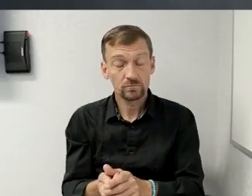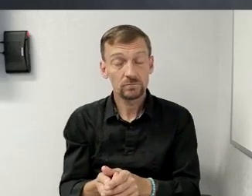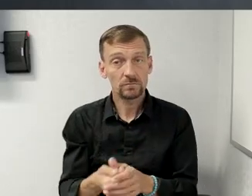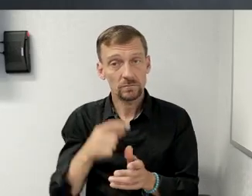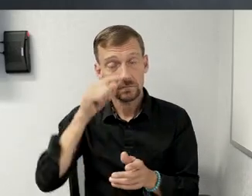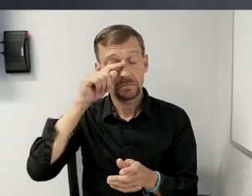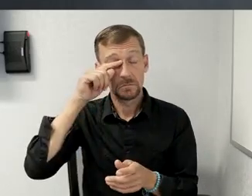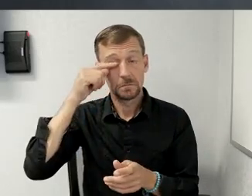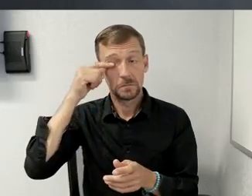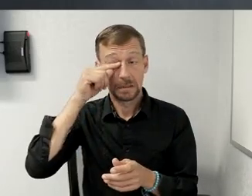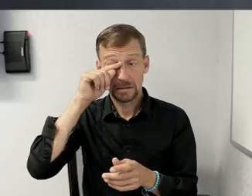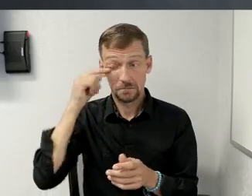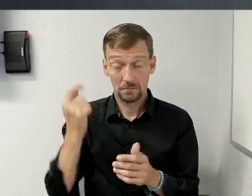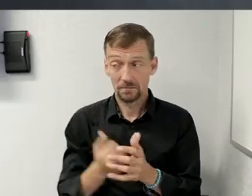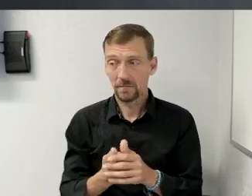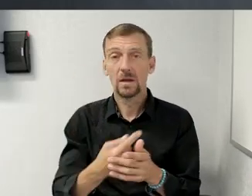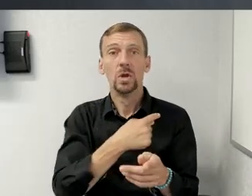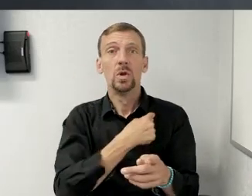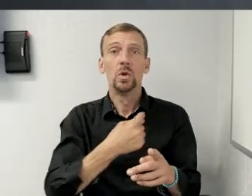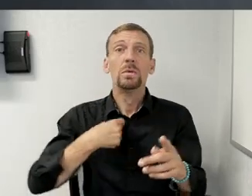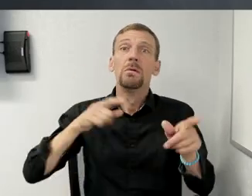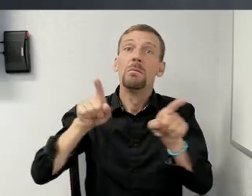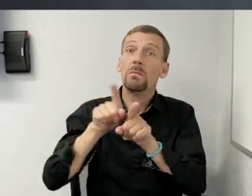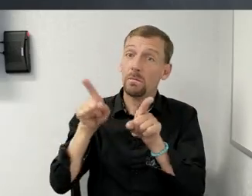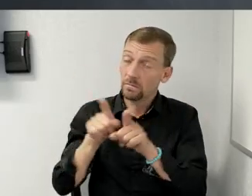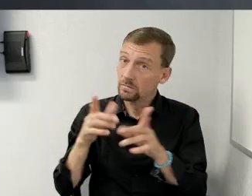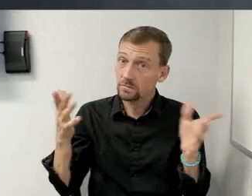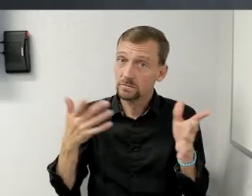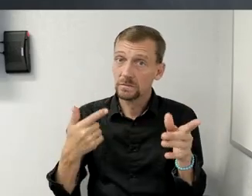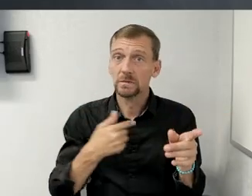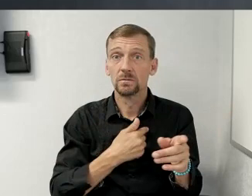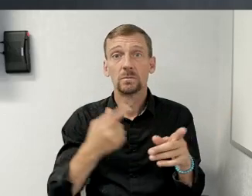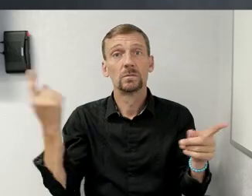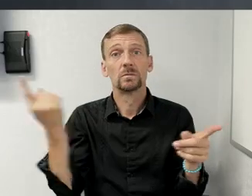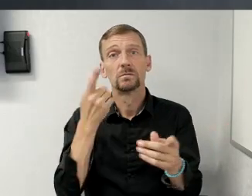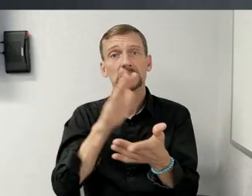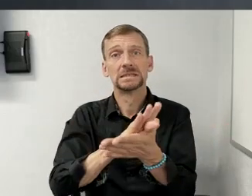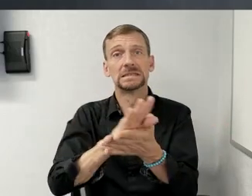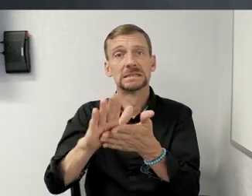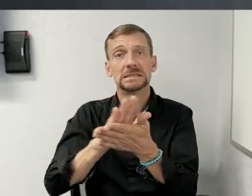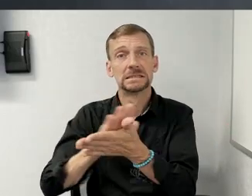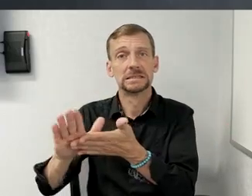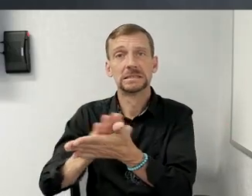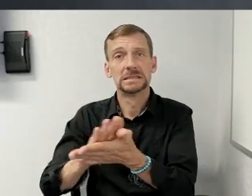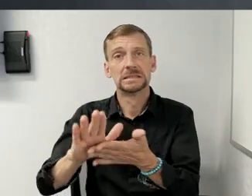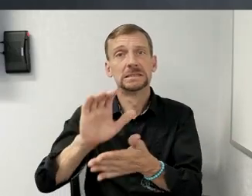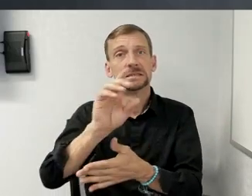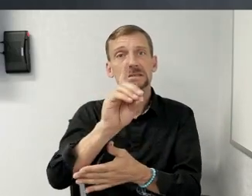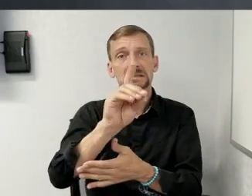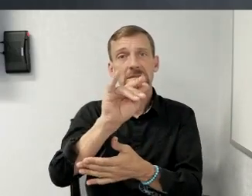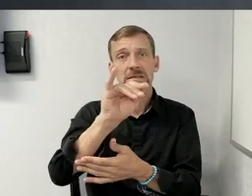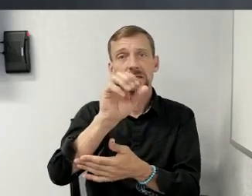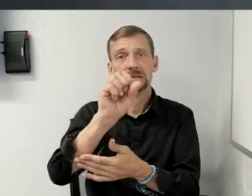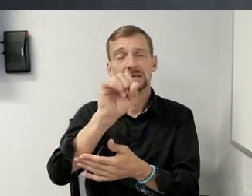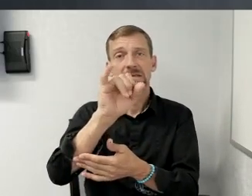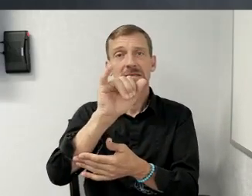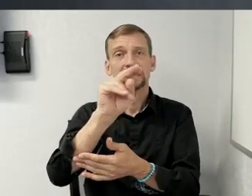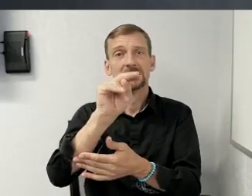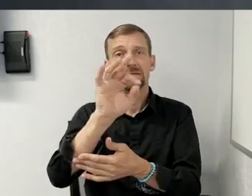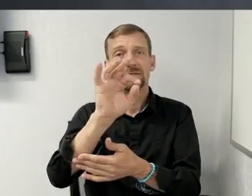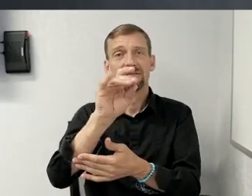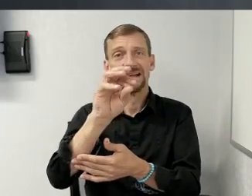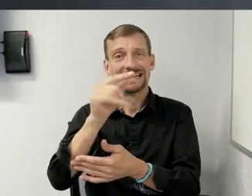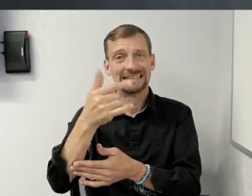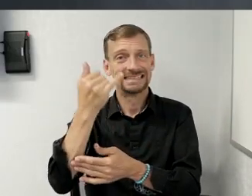also, we are constantly disinfecting. We also, if we have a patient that